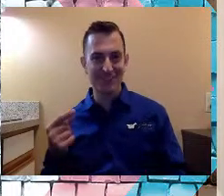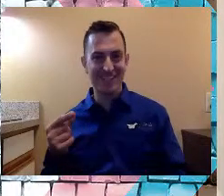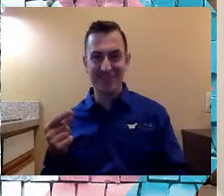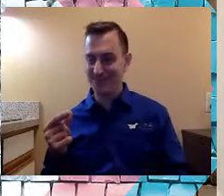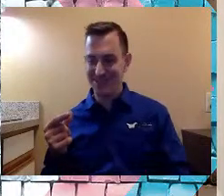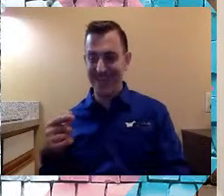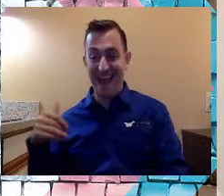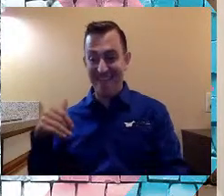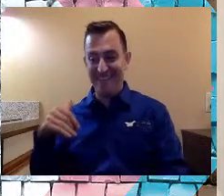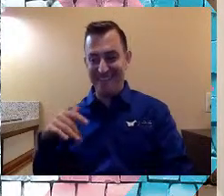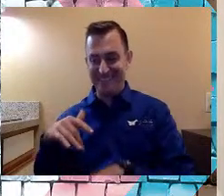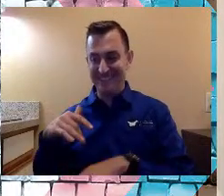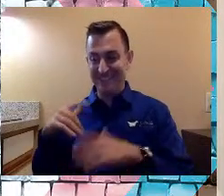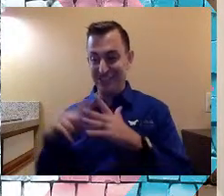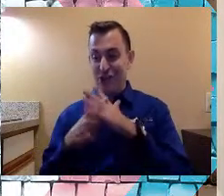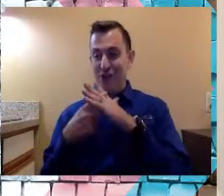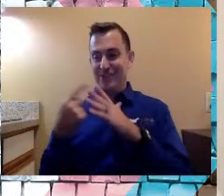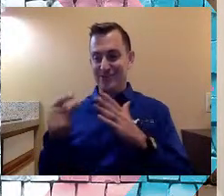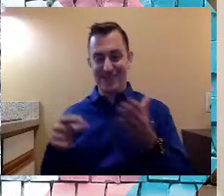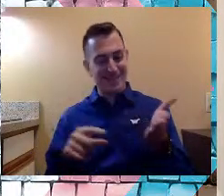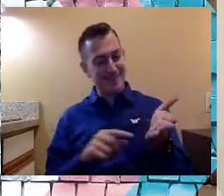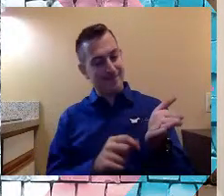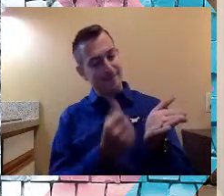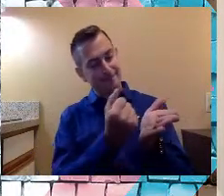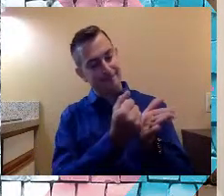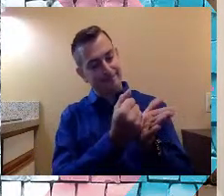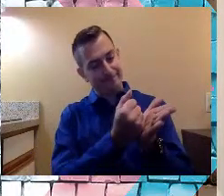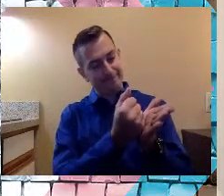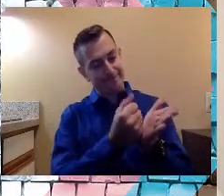green right there.